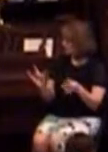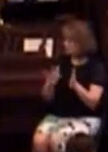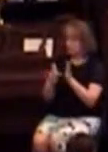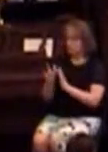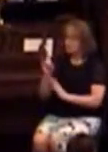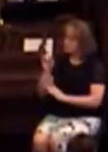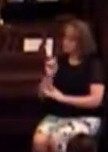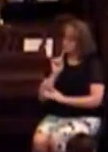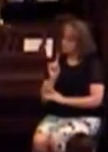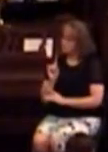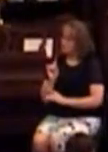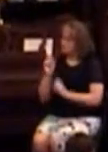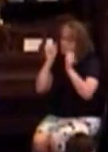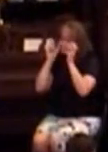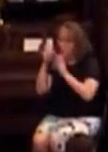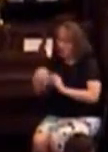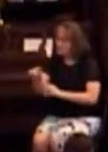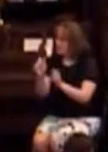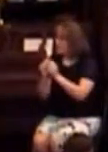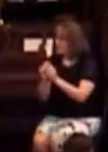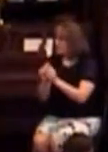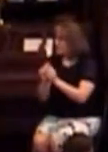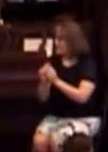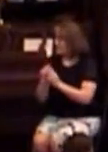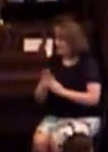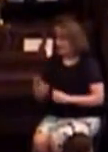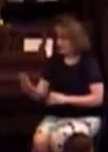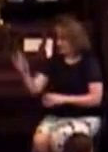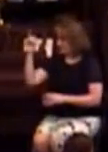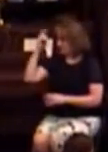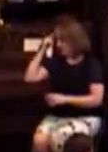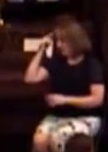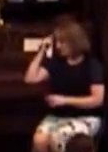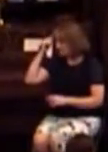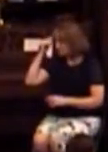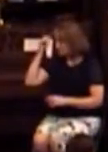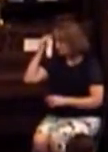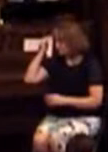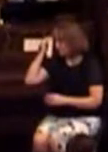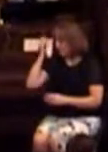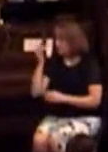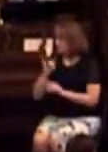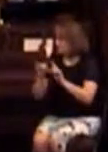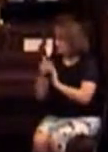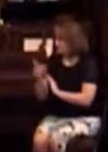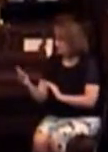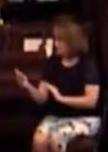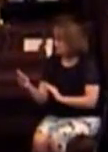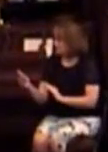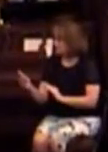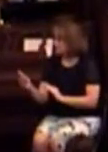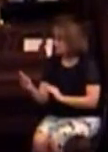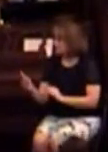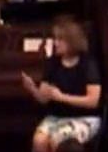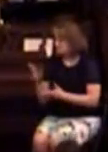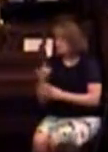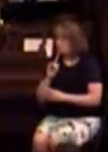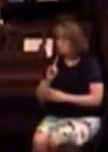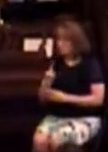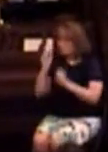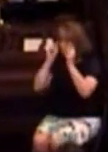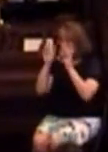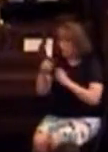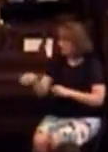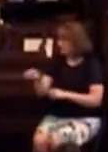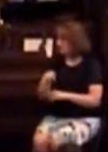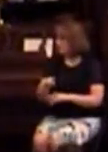knowledge. That's where we can go in our minds. He really wowed them with his knowledge. These religious leaders were really wowed by his knowledge. But the thing that jumped